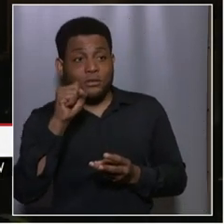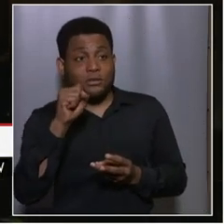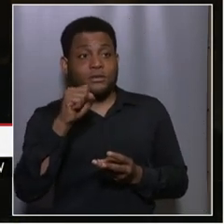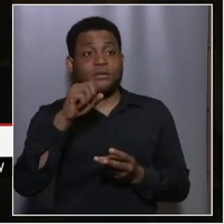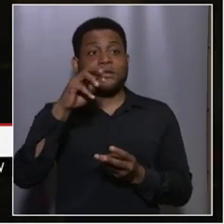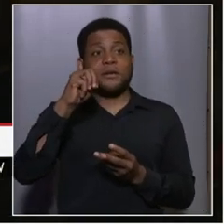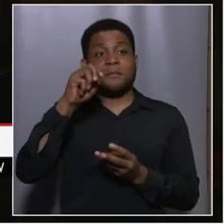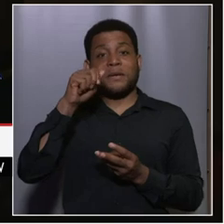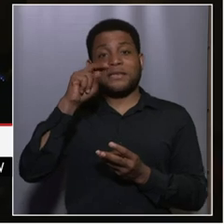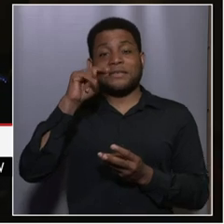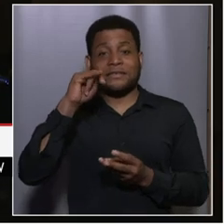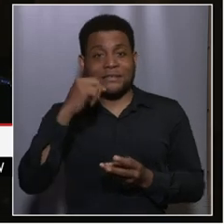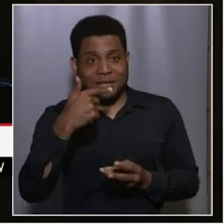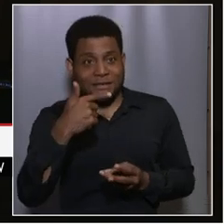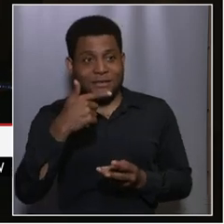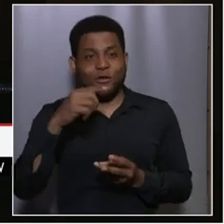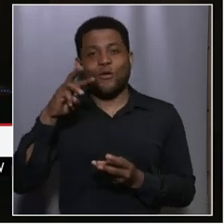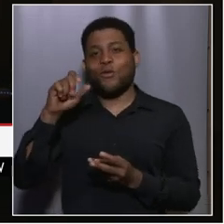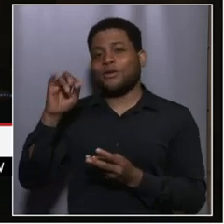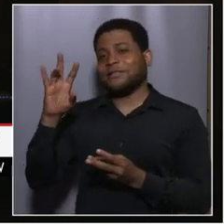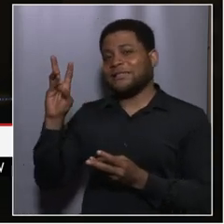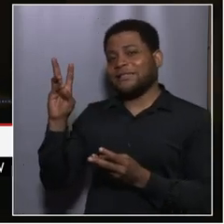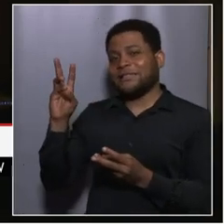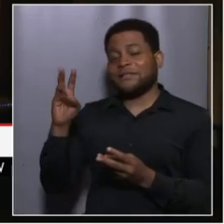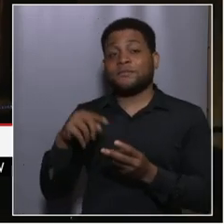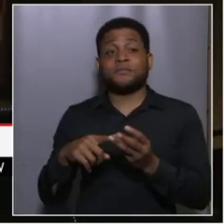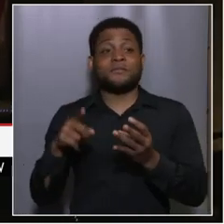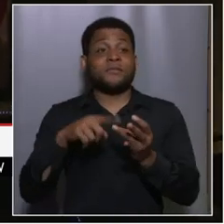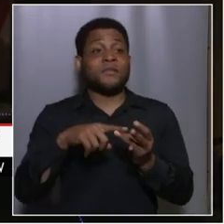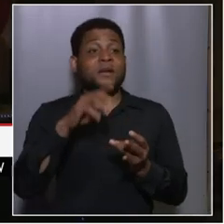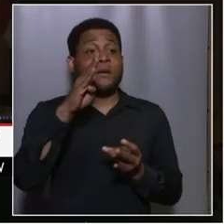Brittany Etheridge for Ward 7.